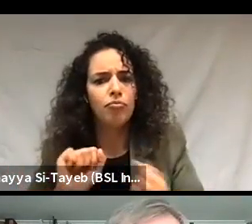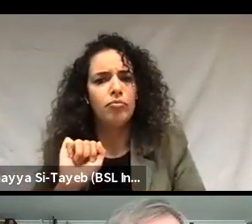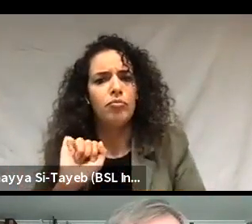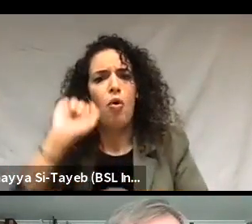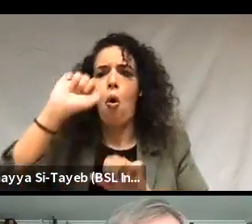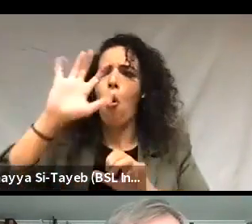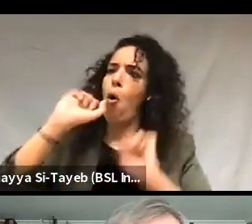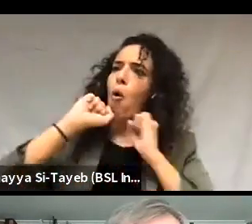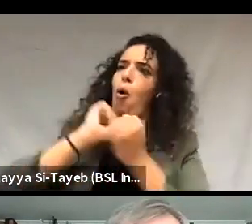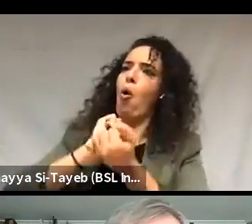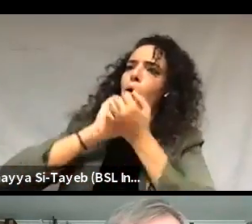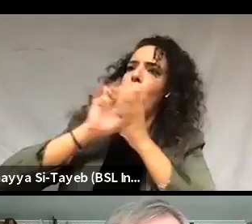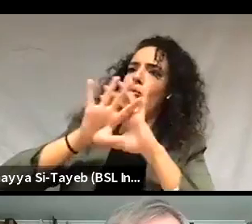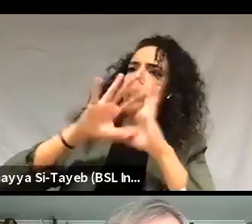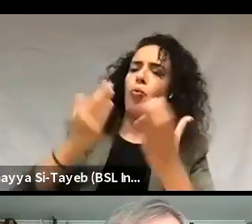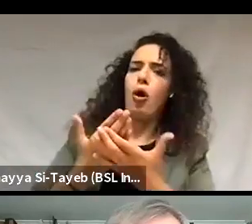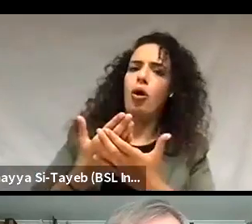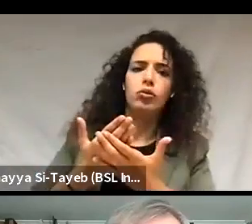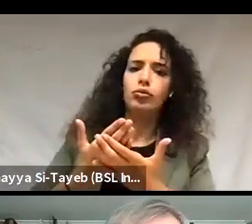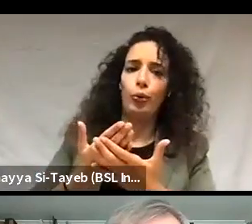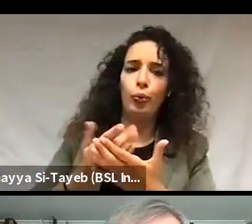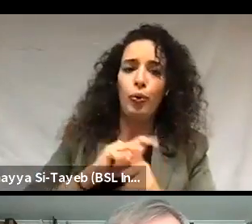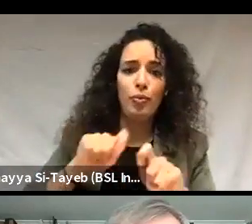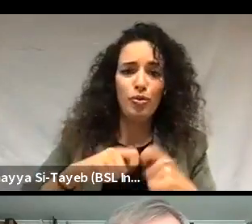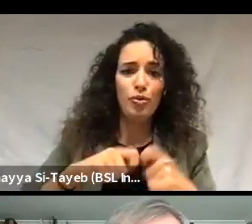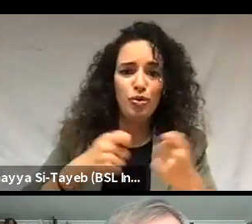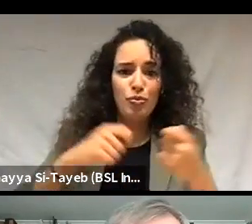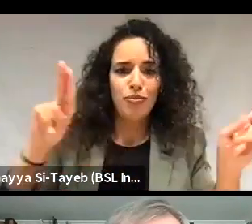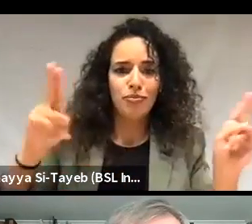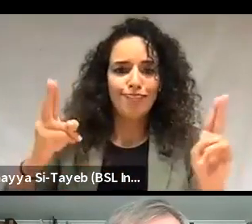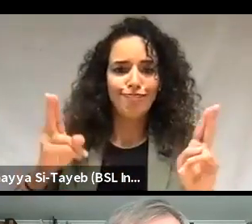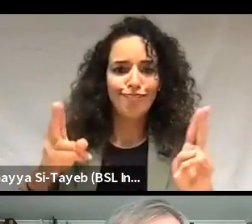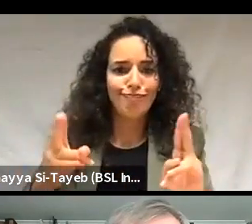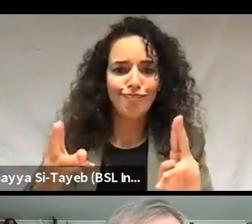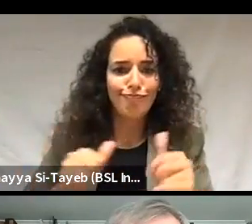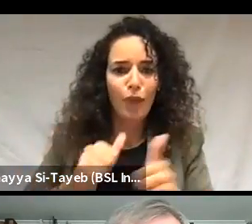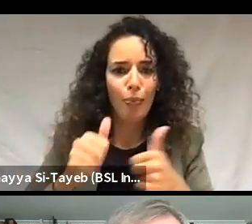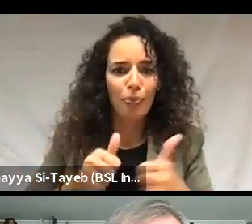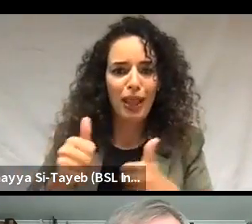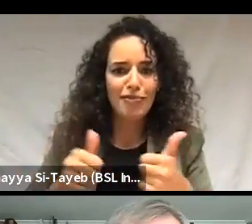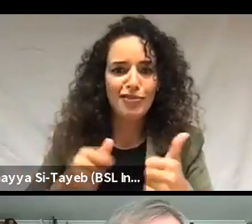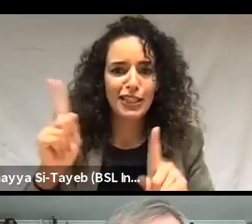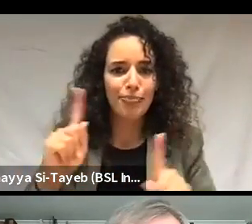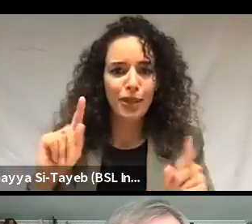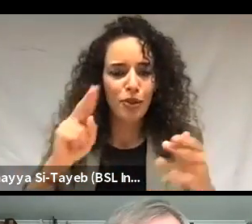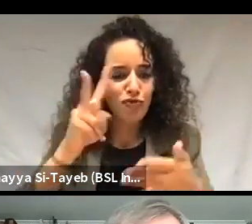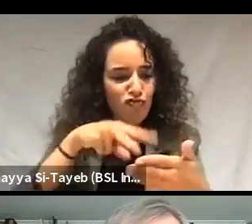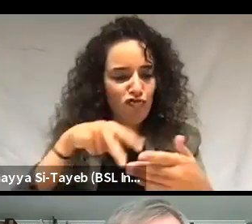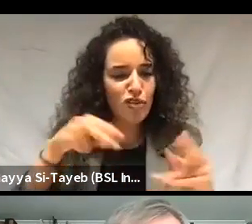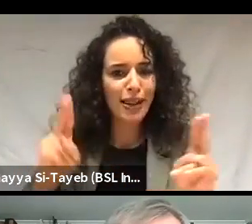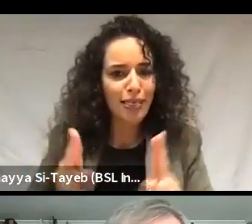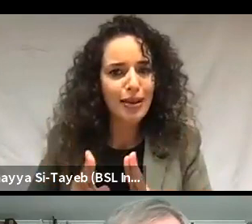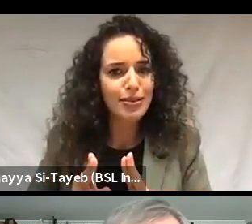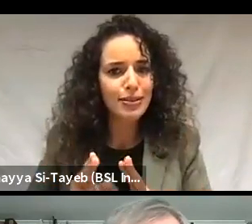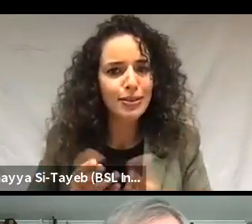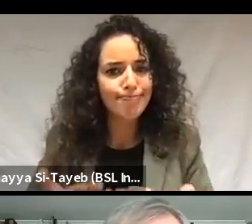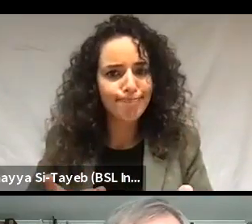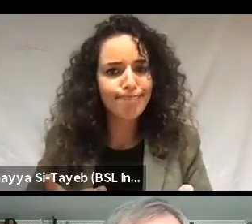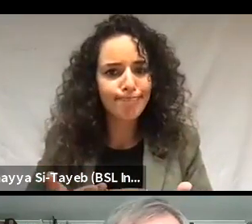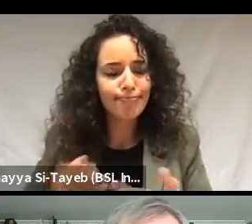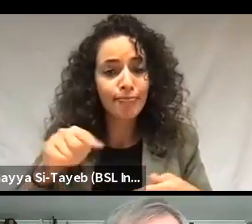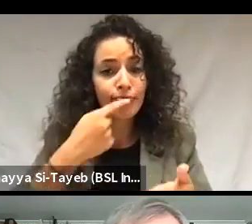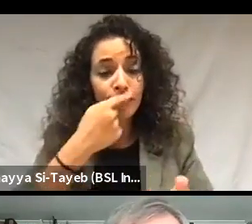indeed, they are a fading force, as I've said right at the beginning. And whilst this report is incredibly